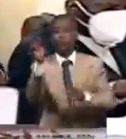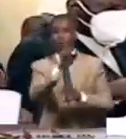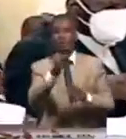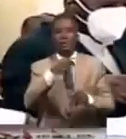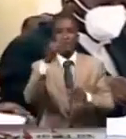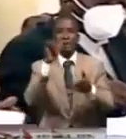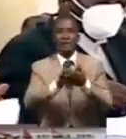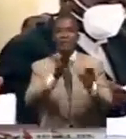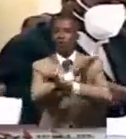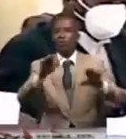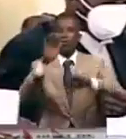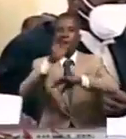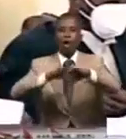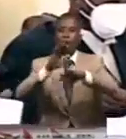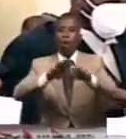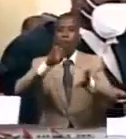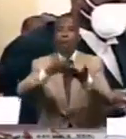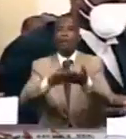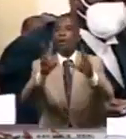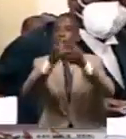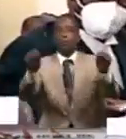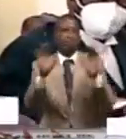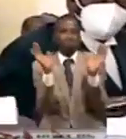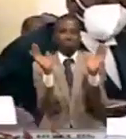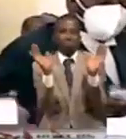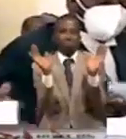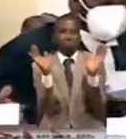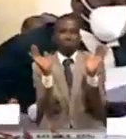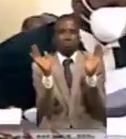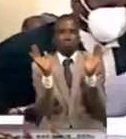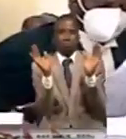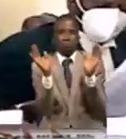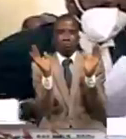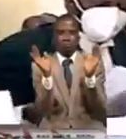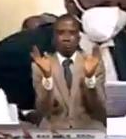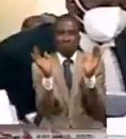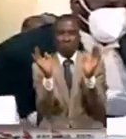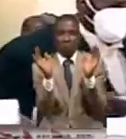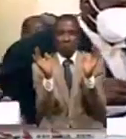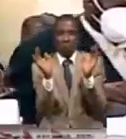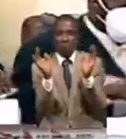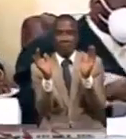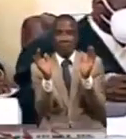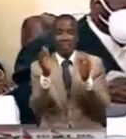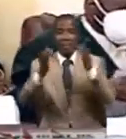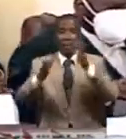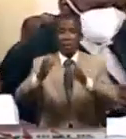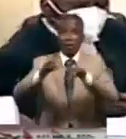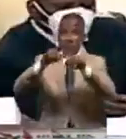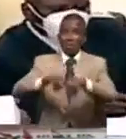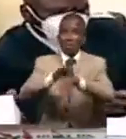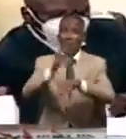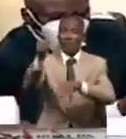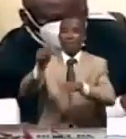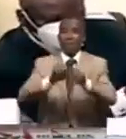not calling any further witness. If the court decides to treat our witness statement as hearsay evidence, well, the court is entitled to, but we are